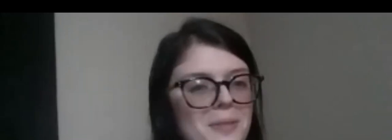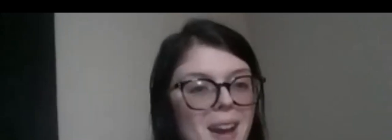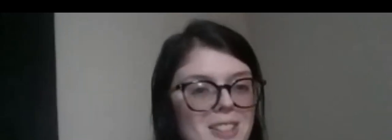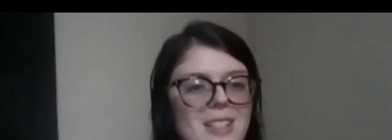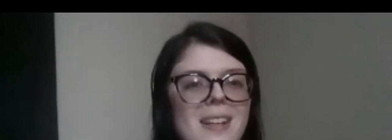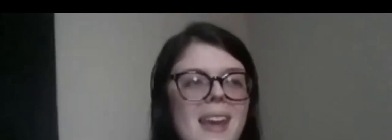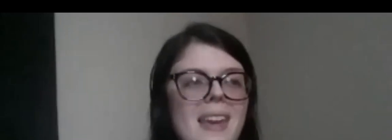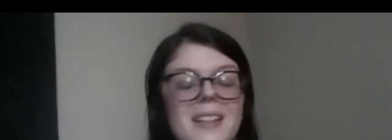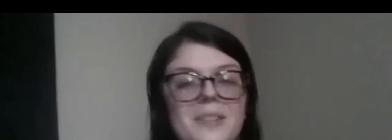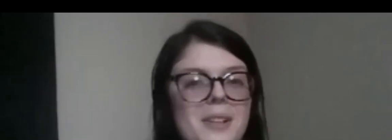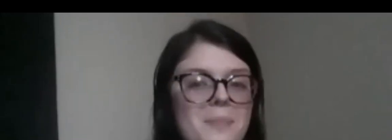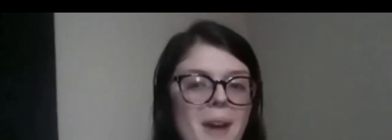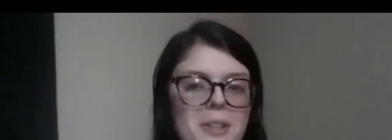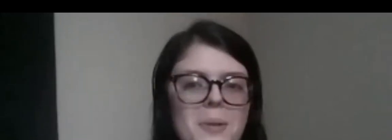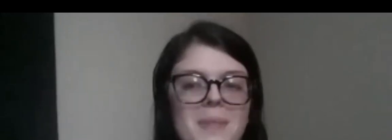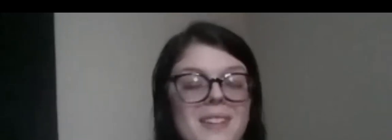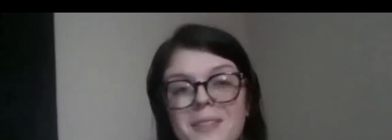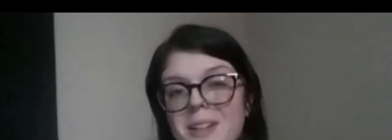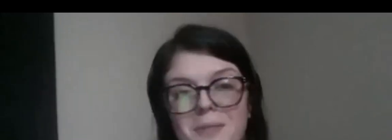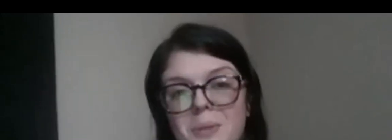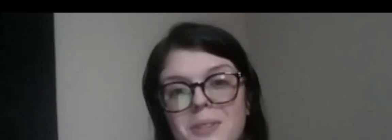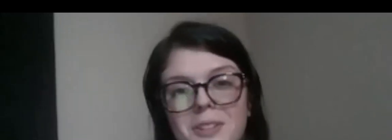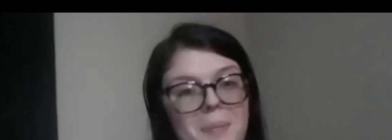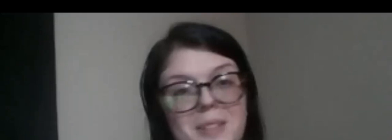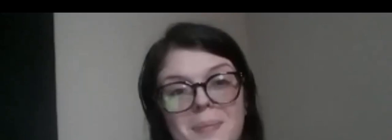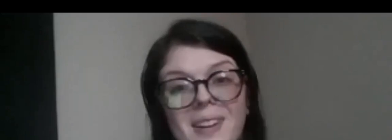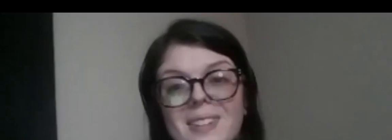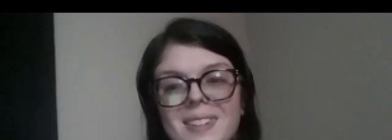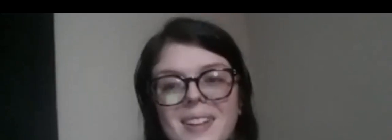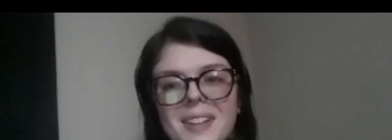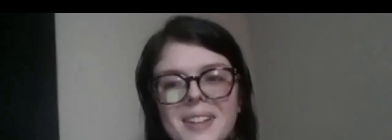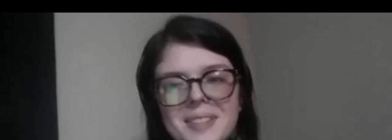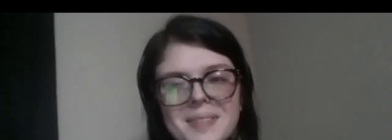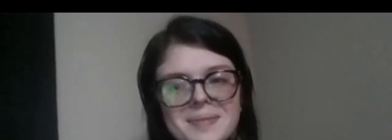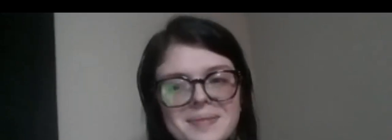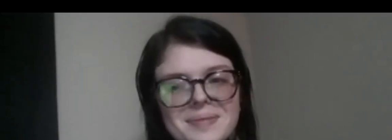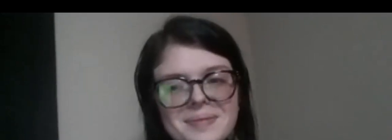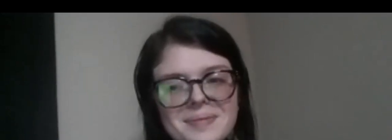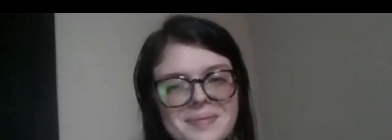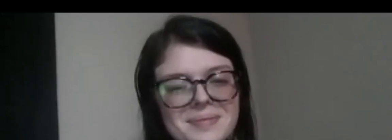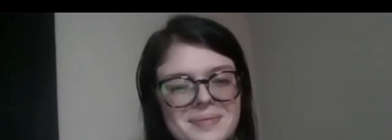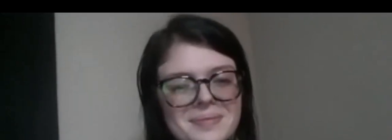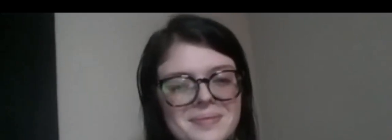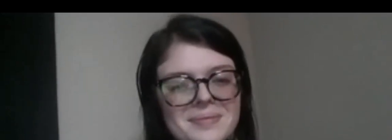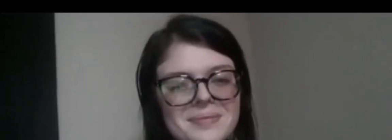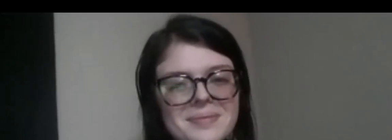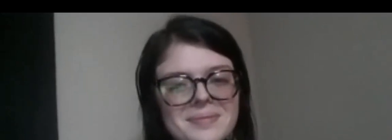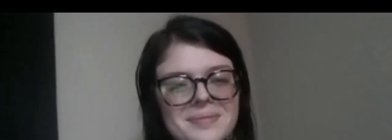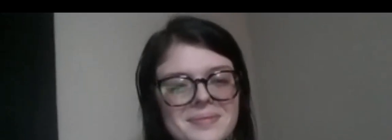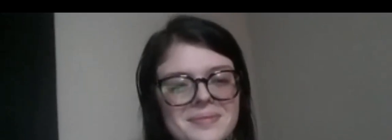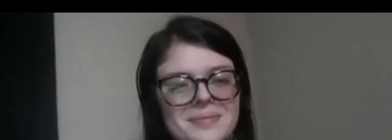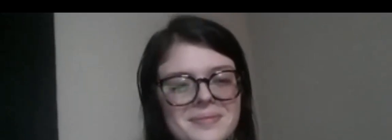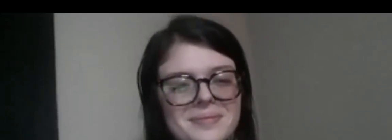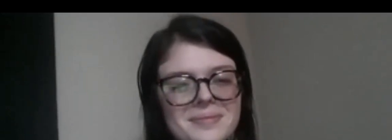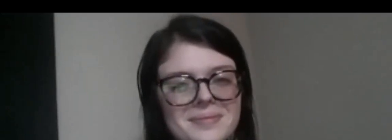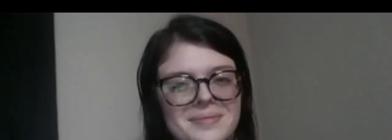to fashion and a little bit about you, including a visual description, please. Sure. I want to say that I was also